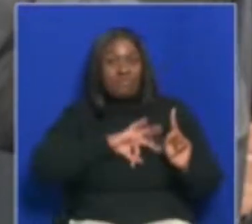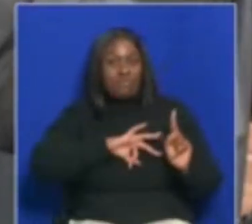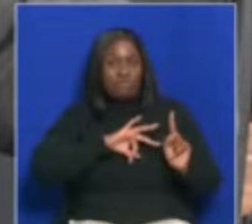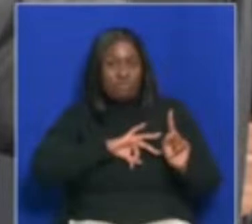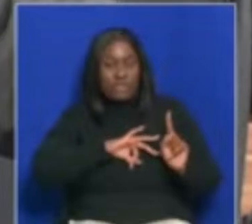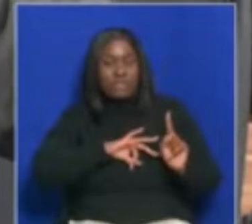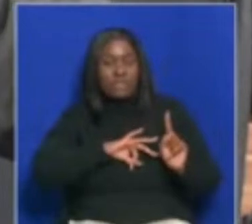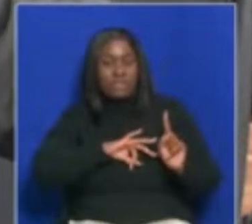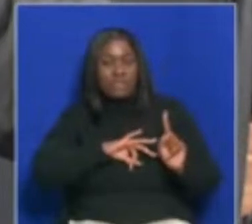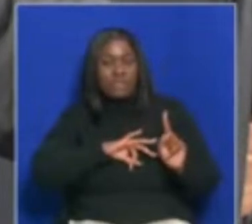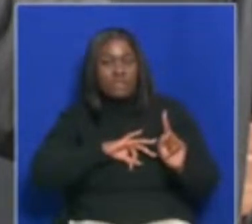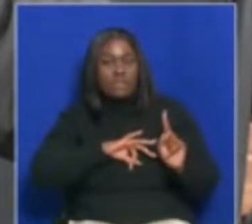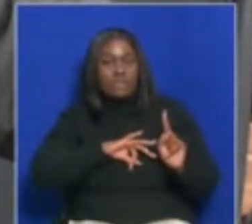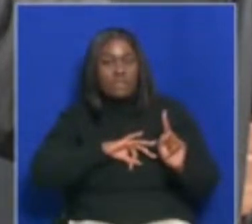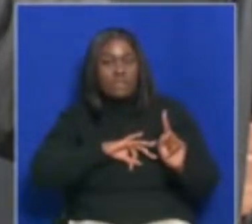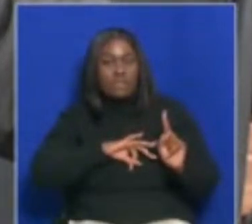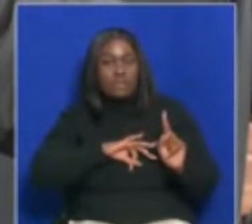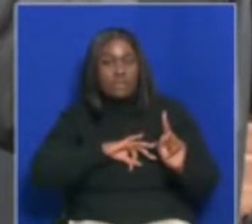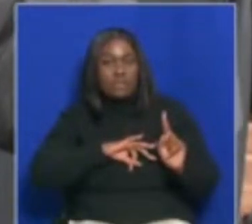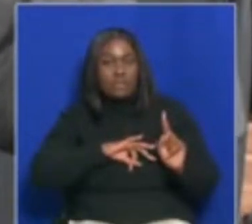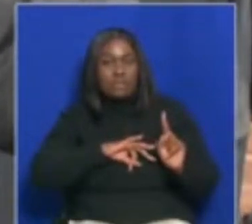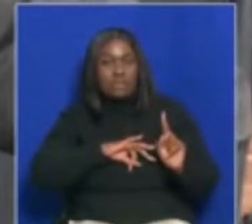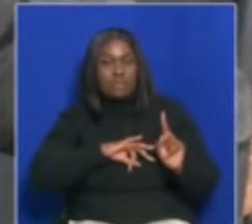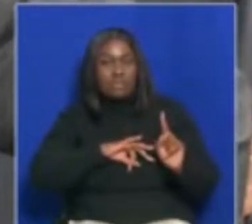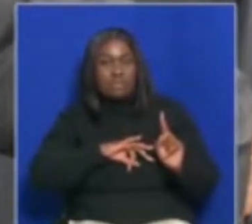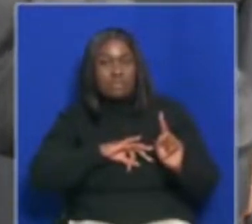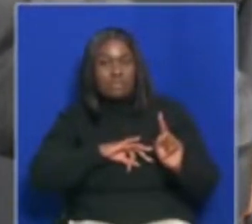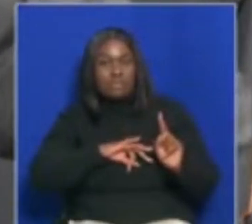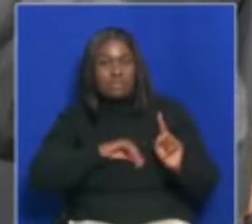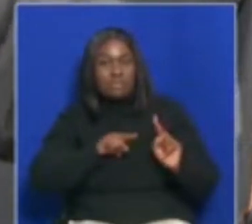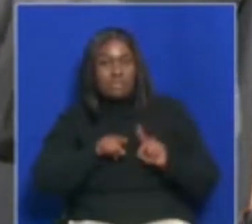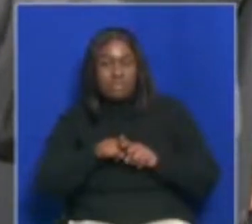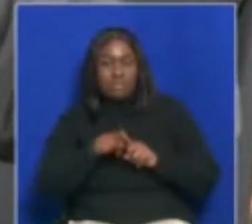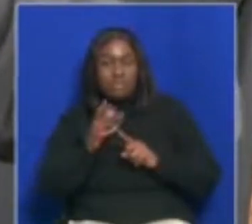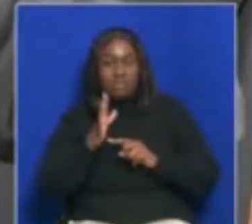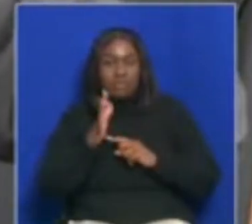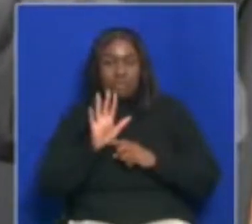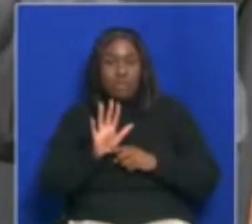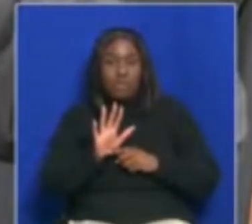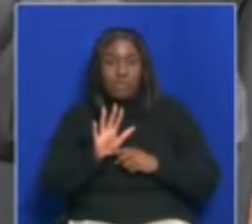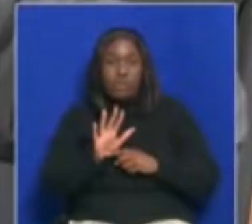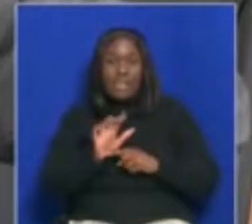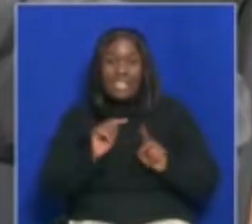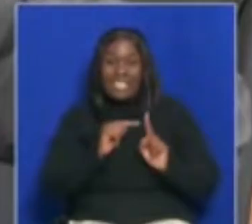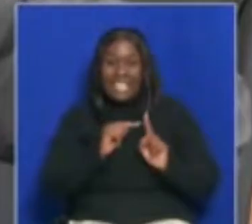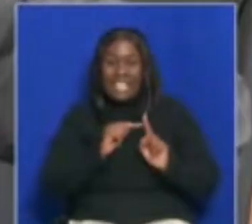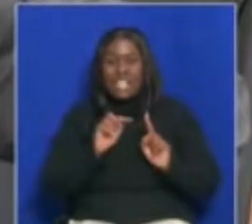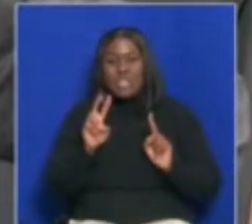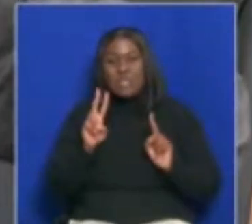if I can just point out to the commissioners that amount is less than 26,000 rands.